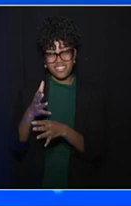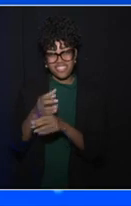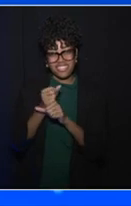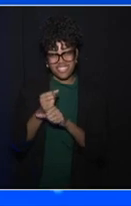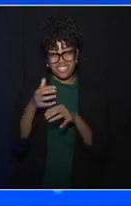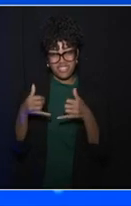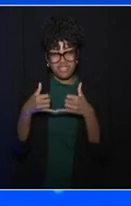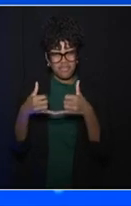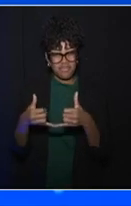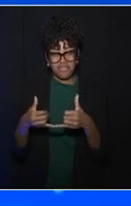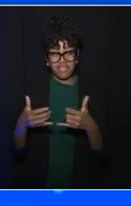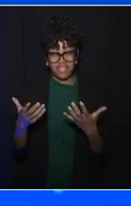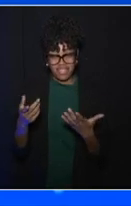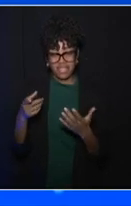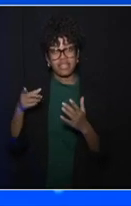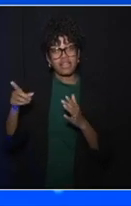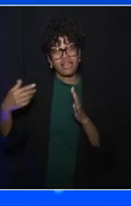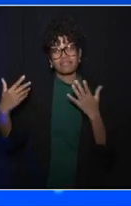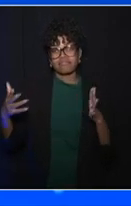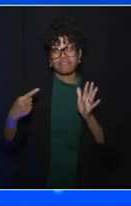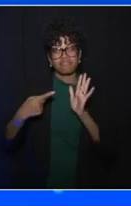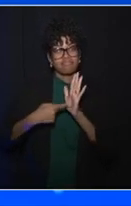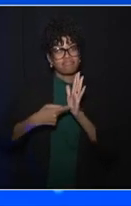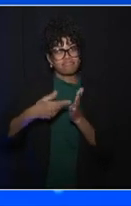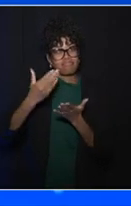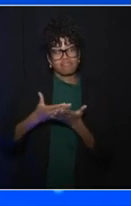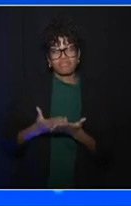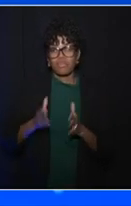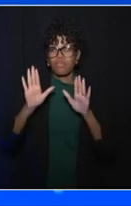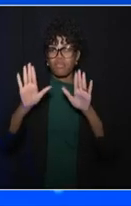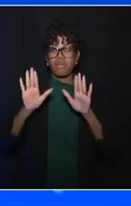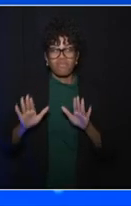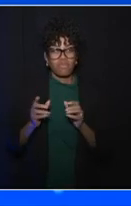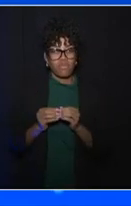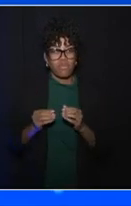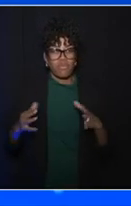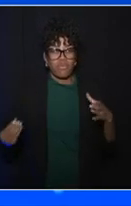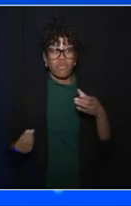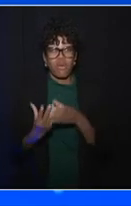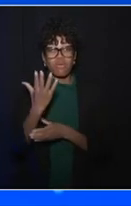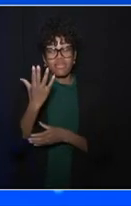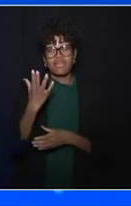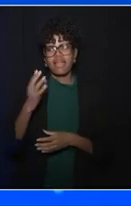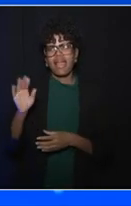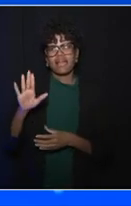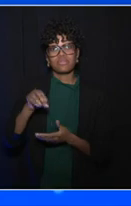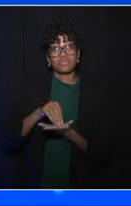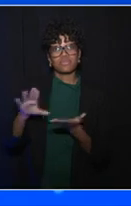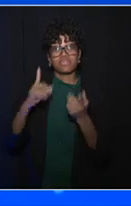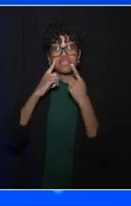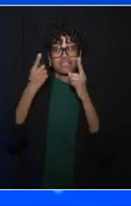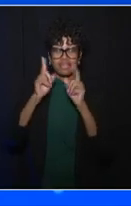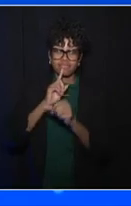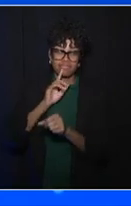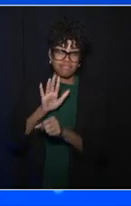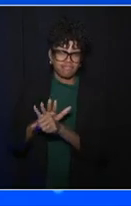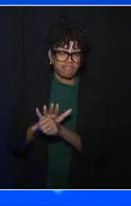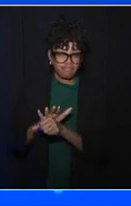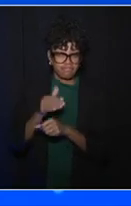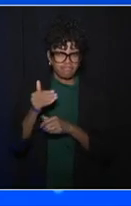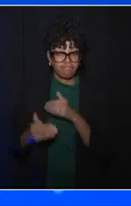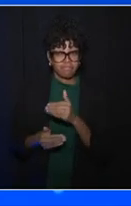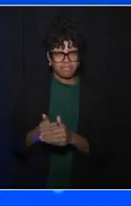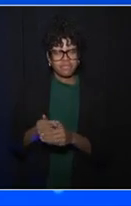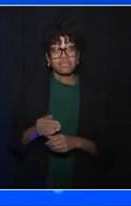has demonstrated extraordinary growth and commitment to student success. Through strategic